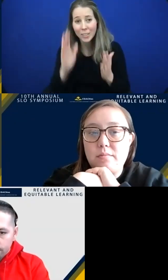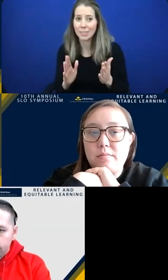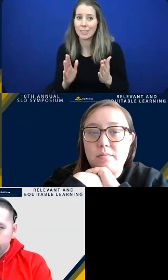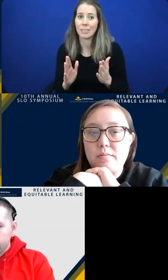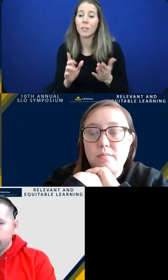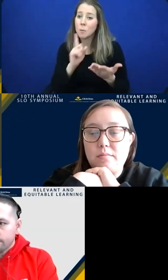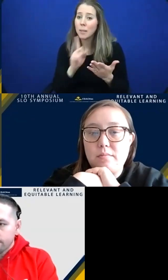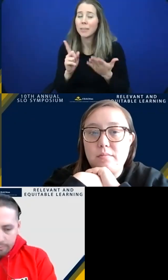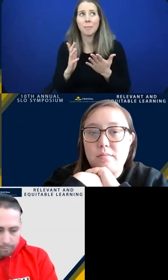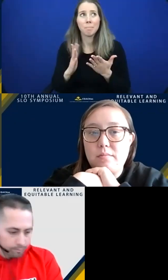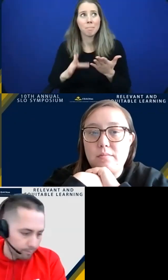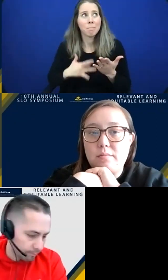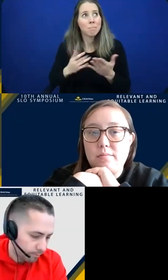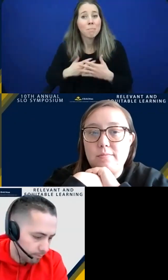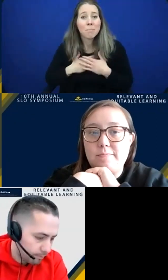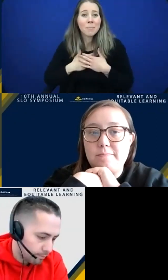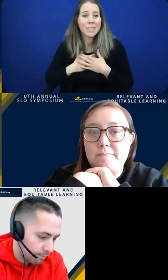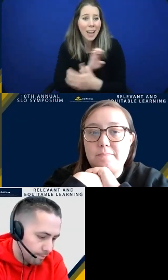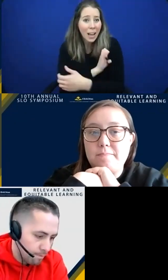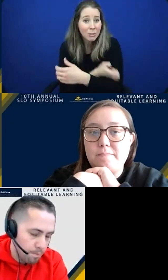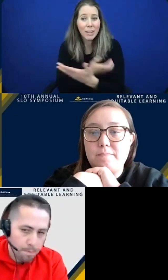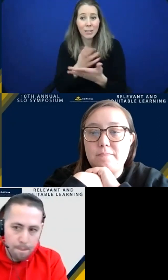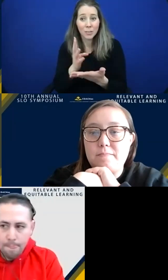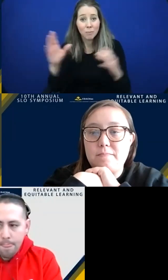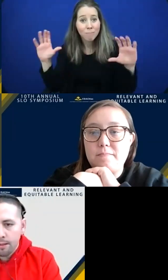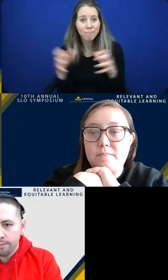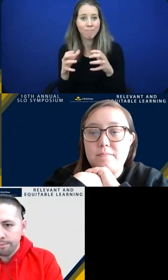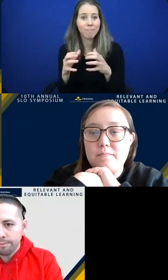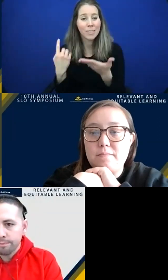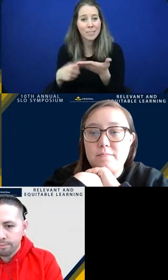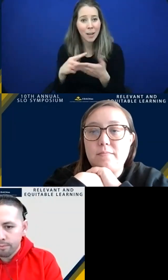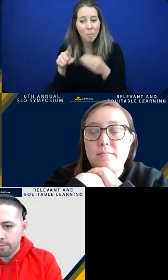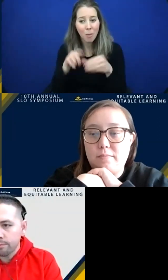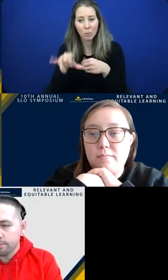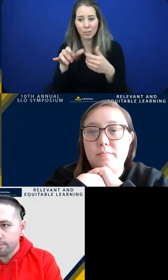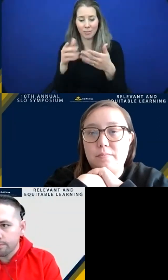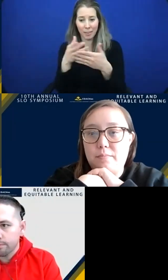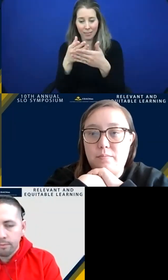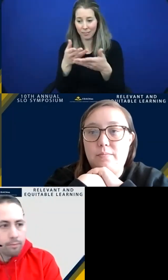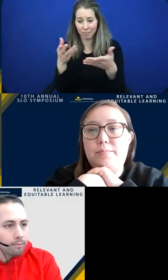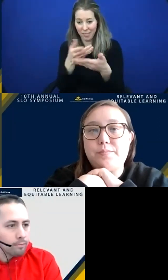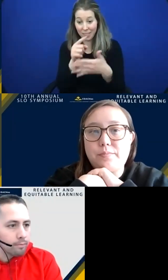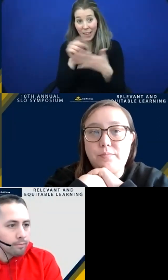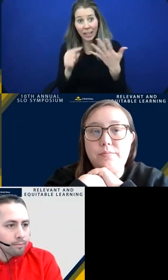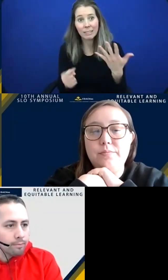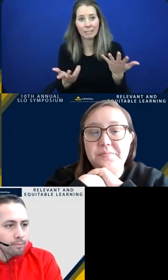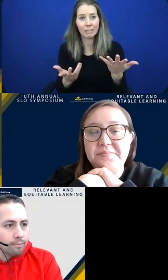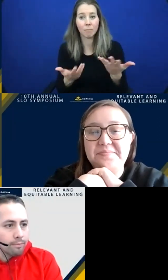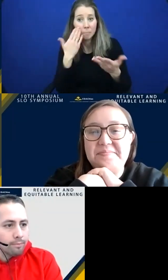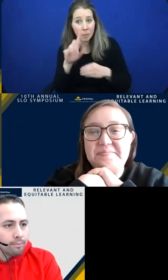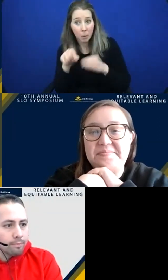so energizing to come together and talk about those things as a whole institution. I mean, those are, I don't know about